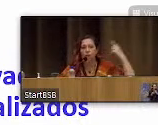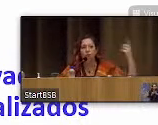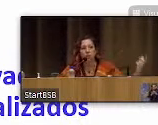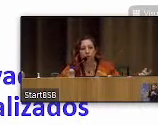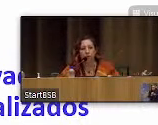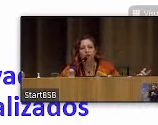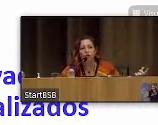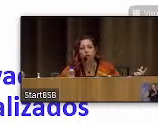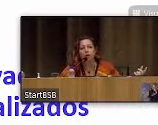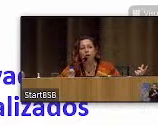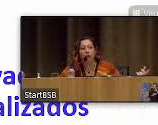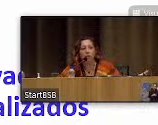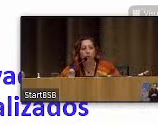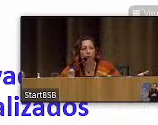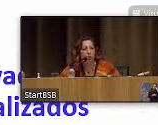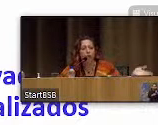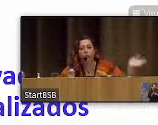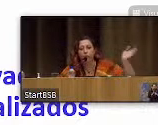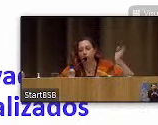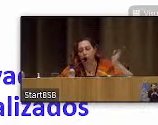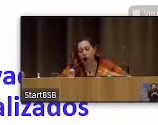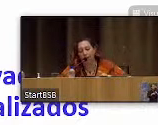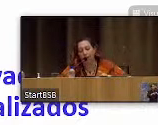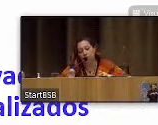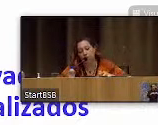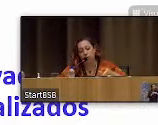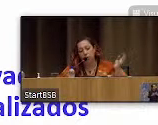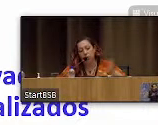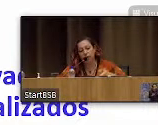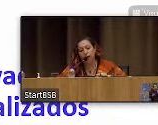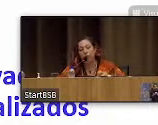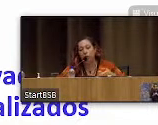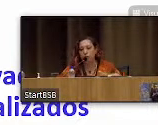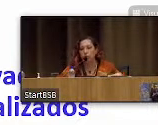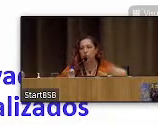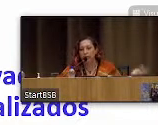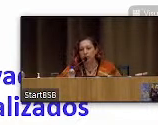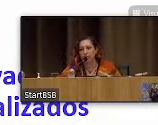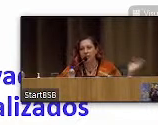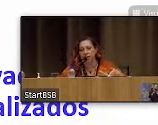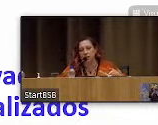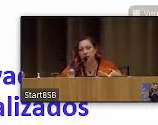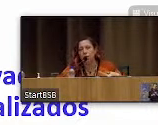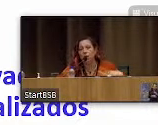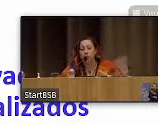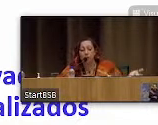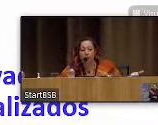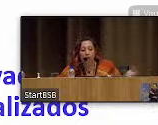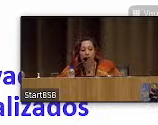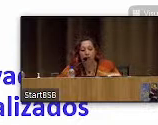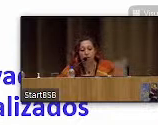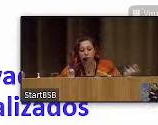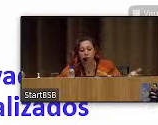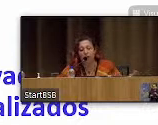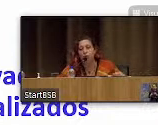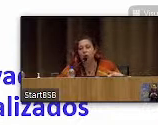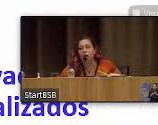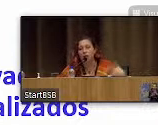some variables that we didn't see in the beginning, so they were just added at the